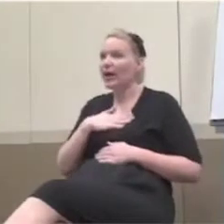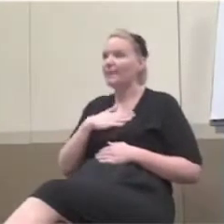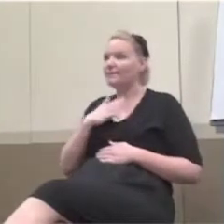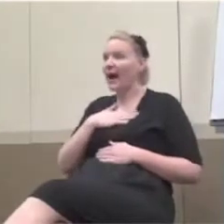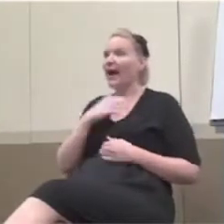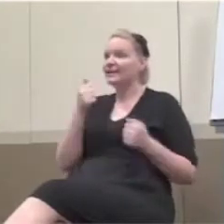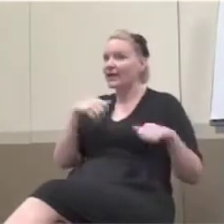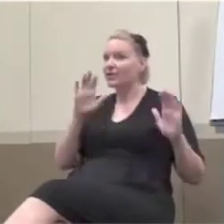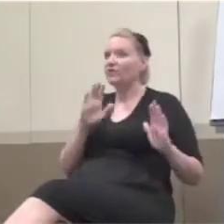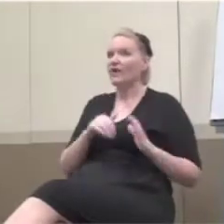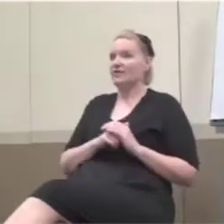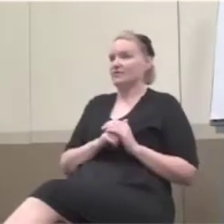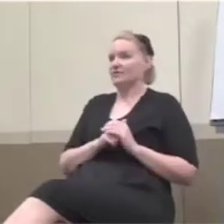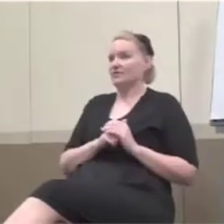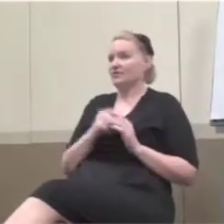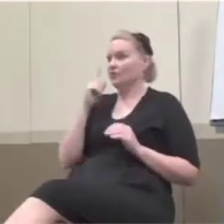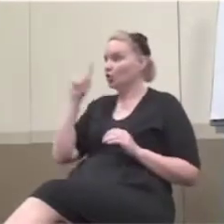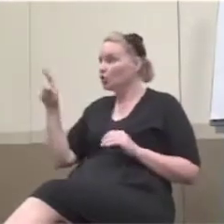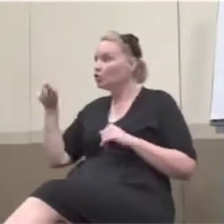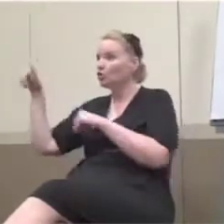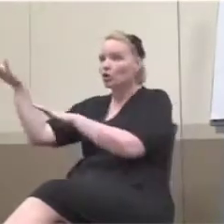so that you can go.